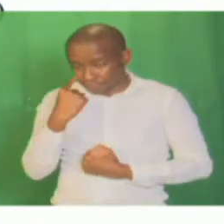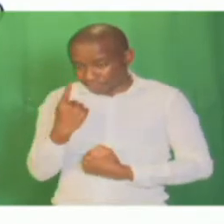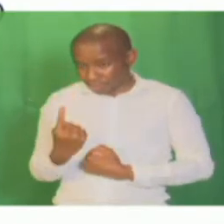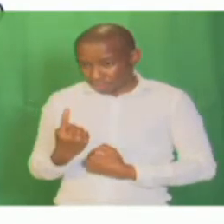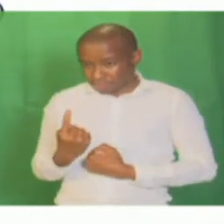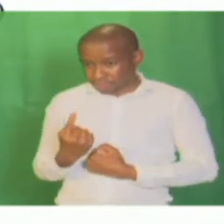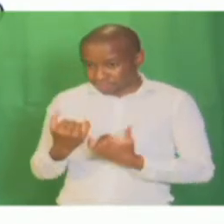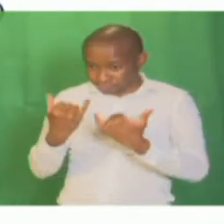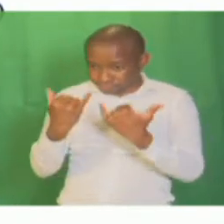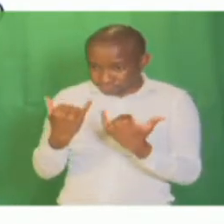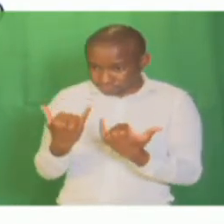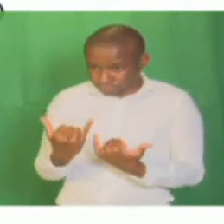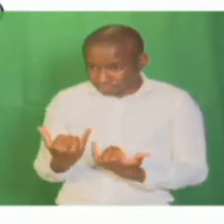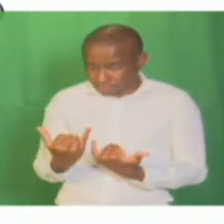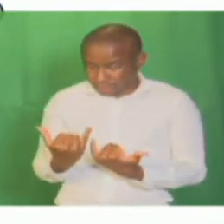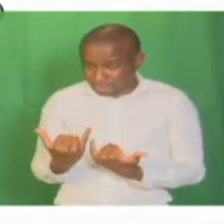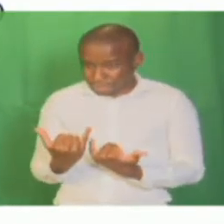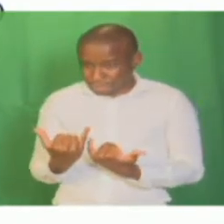again